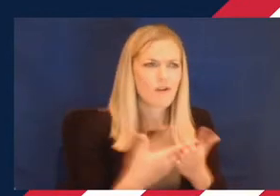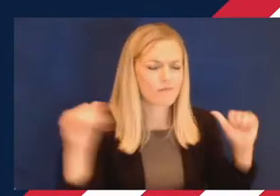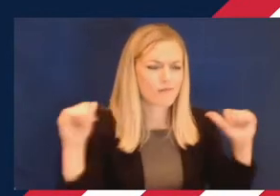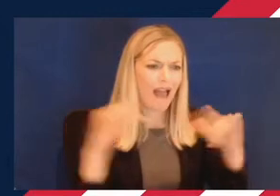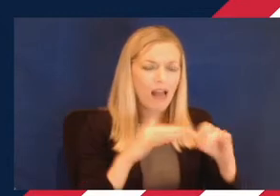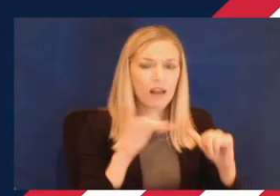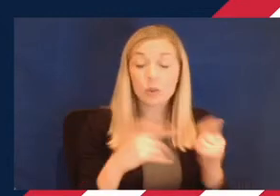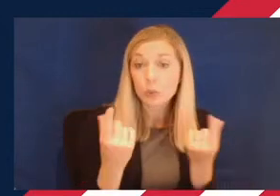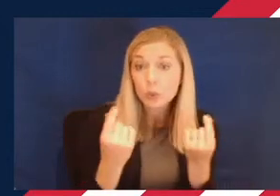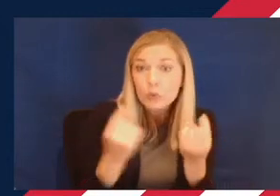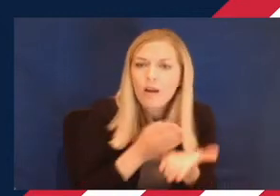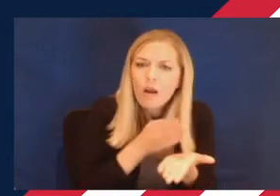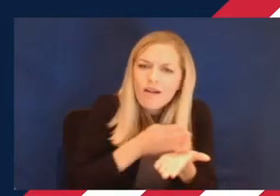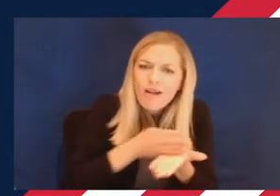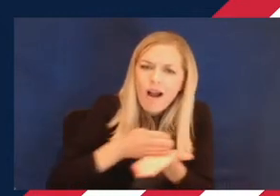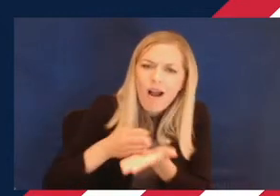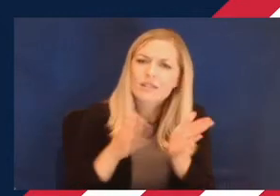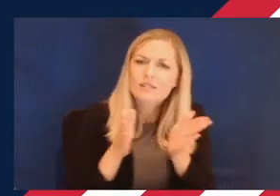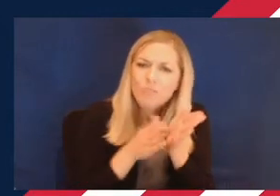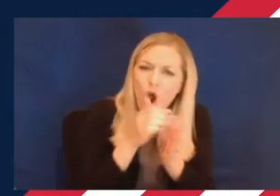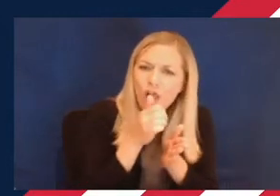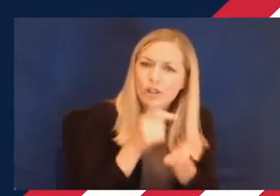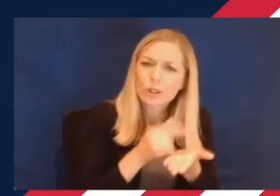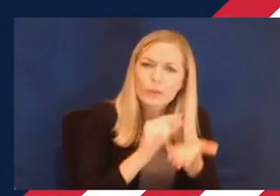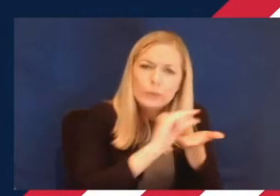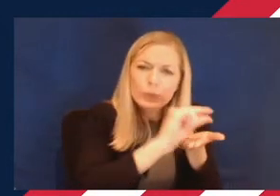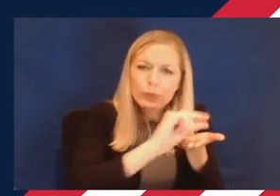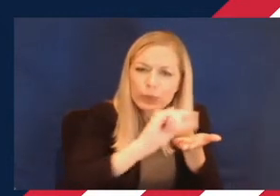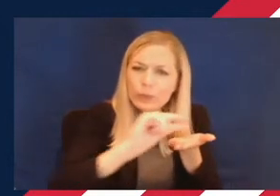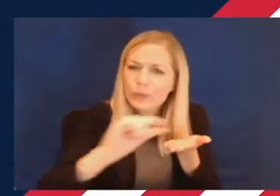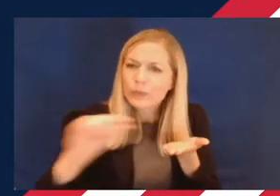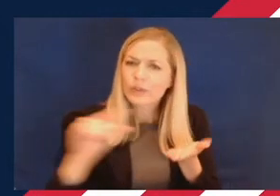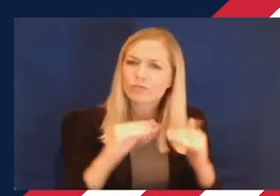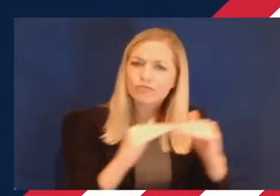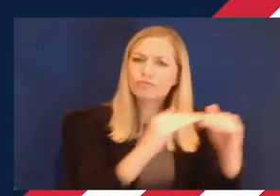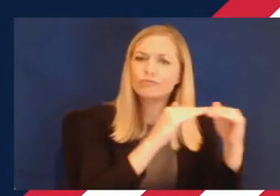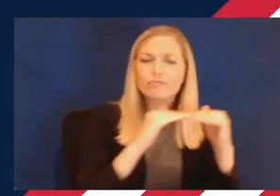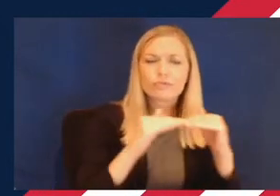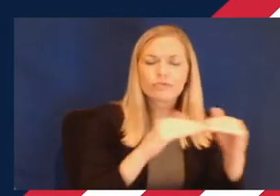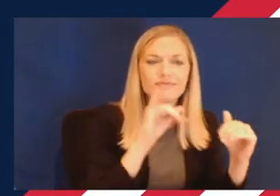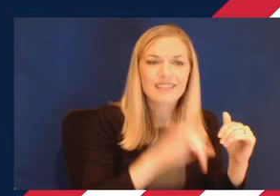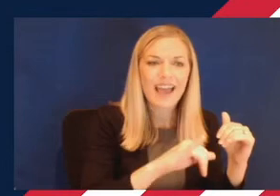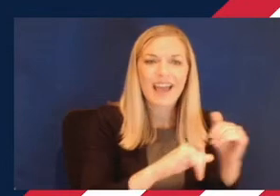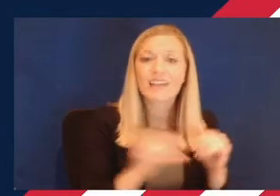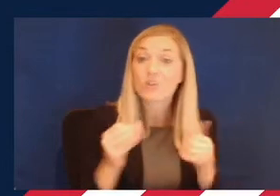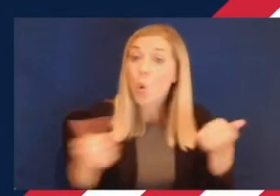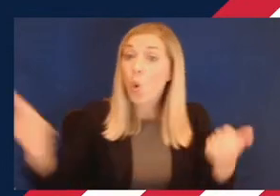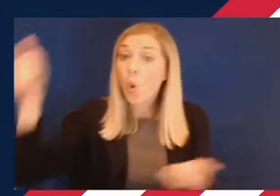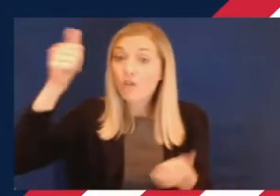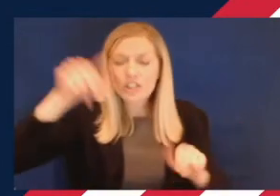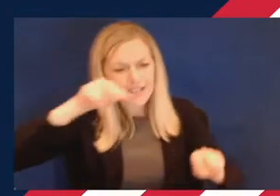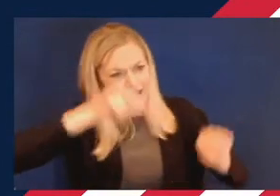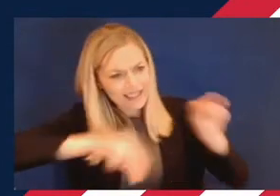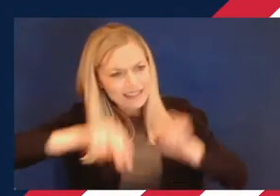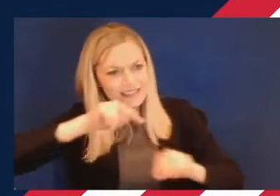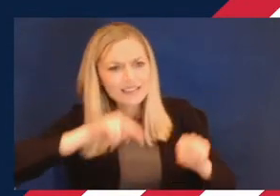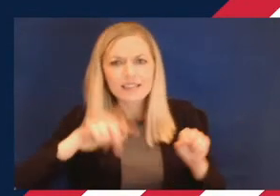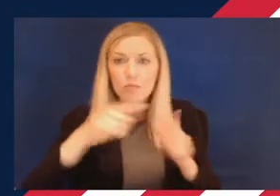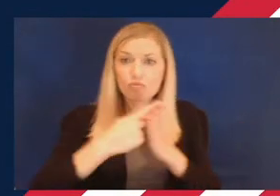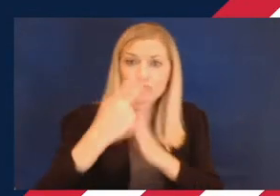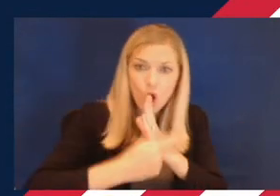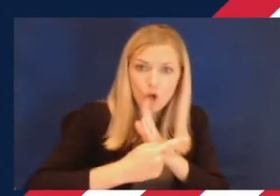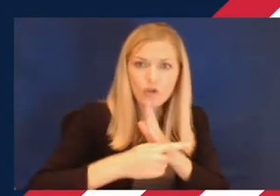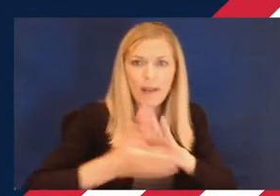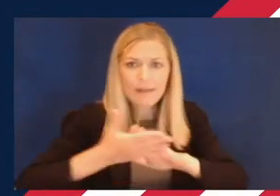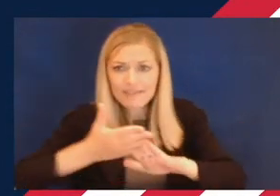staff, you know, administrating the program, oversight, and programs also. How about